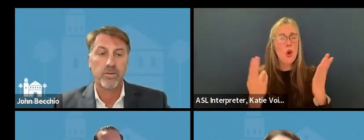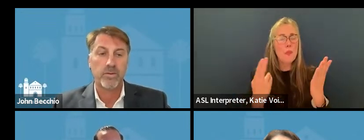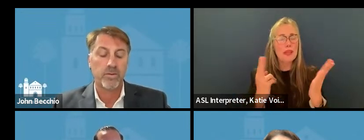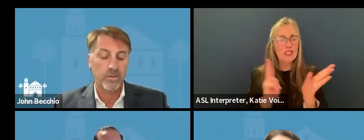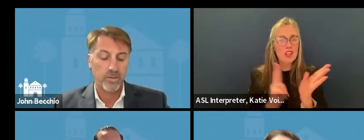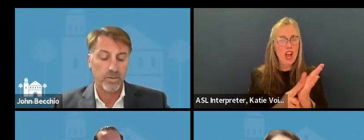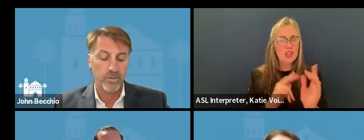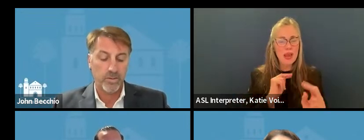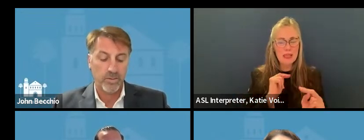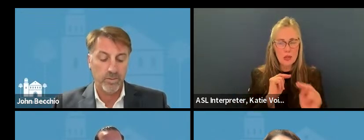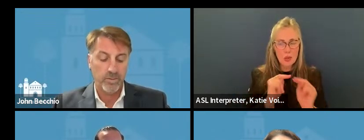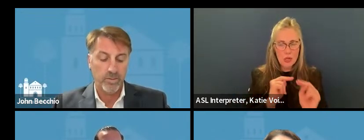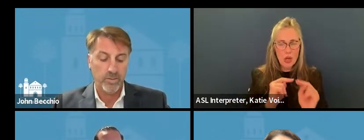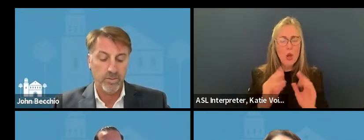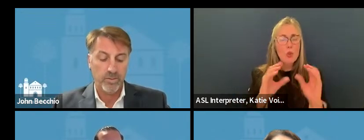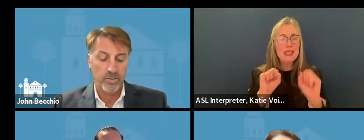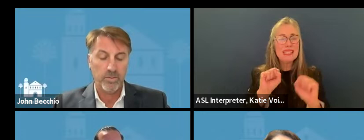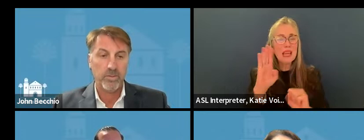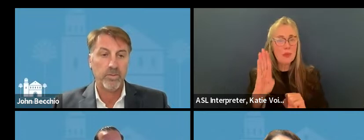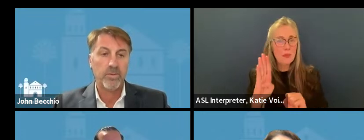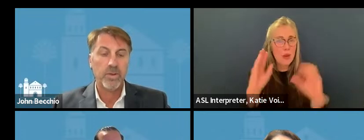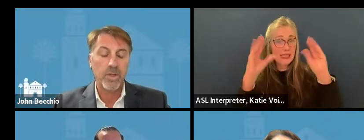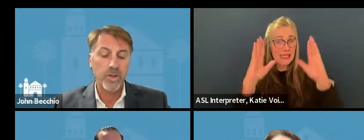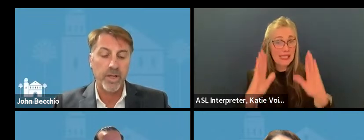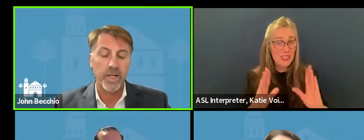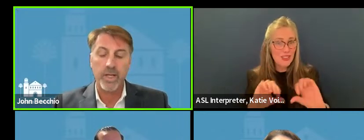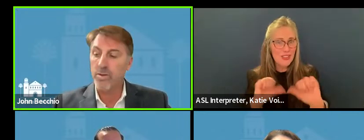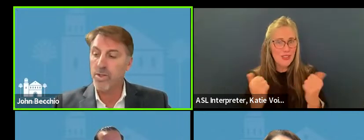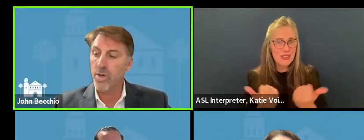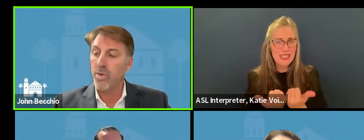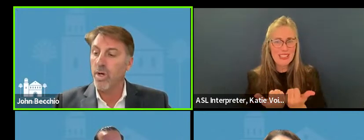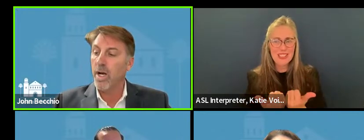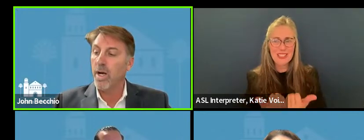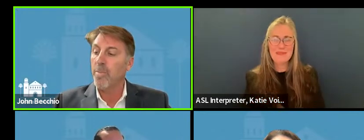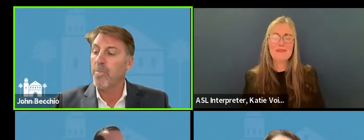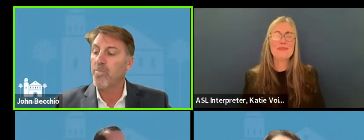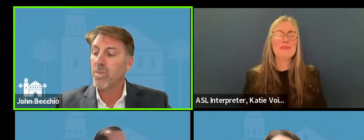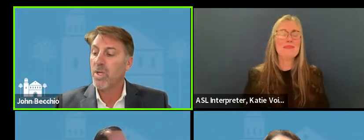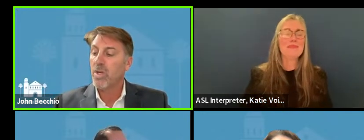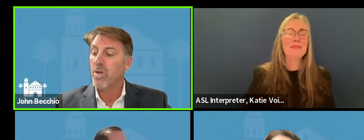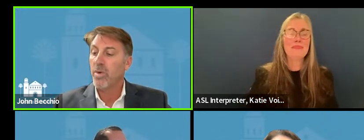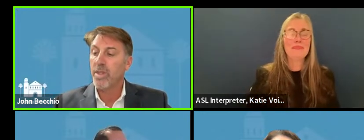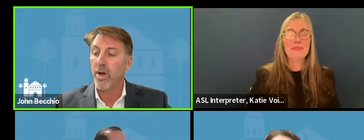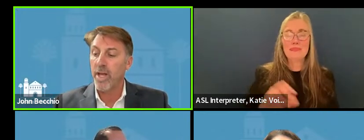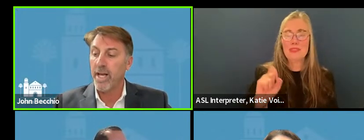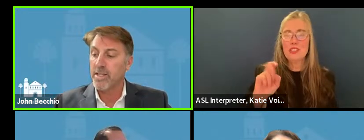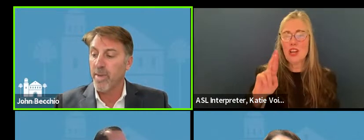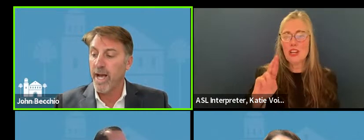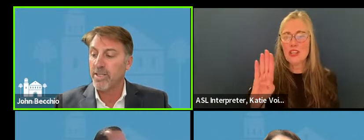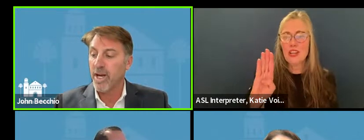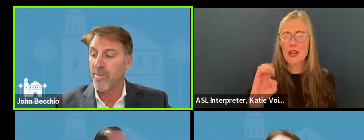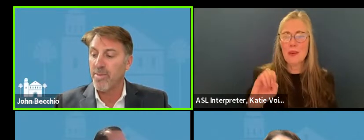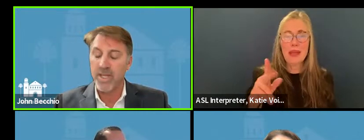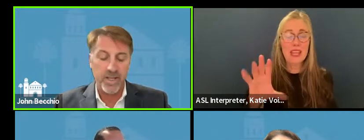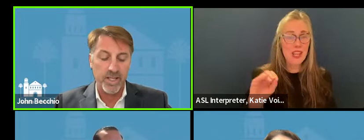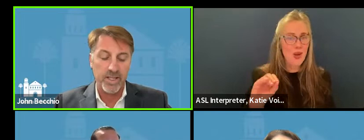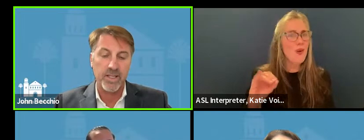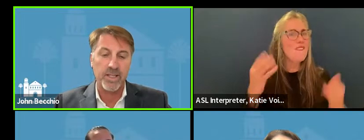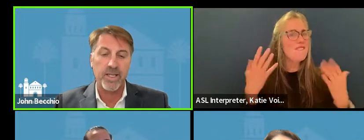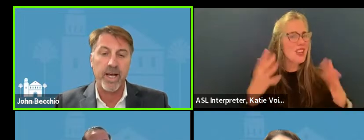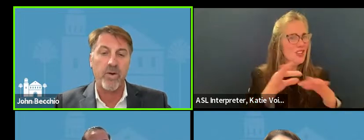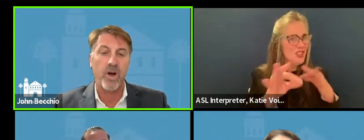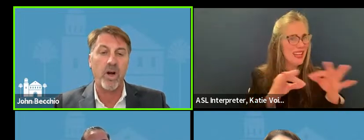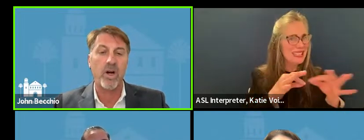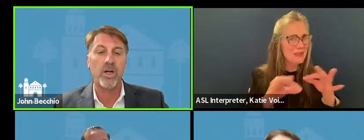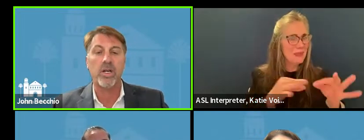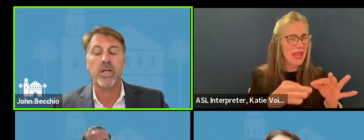the Santa Barbara Teachers Association. Okay, thank you. So with all that as the backdrop, then this